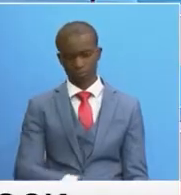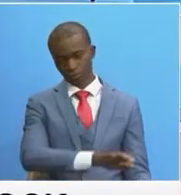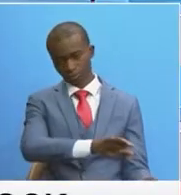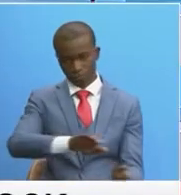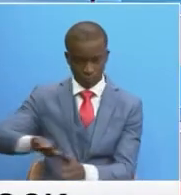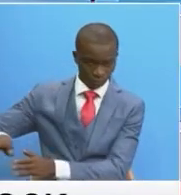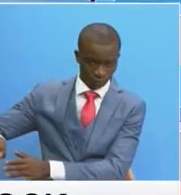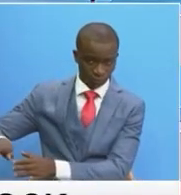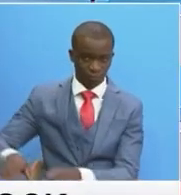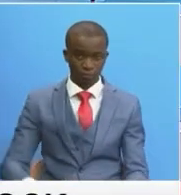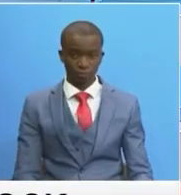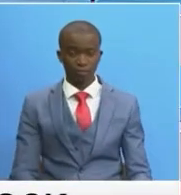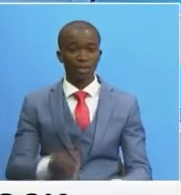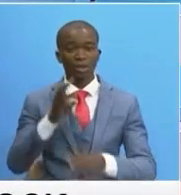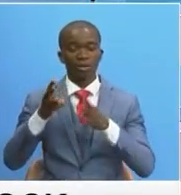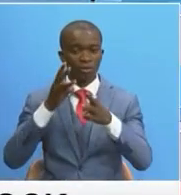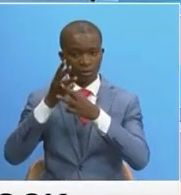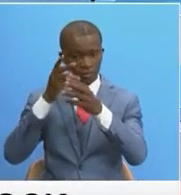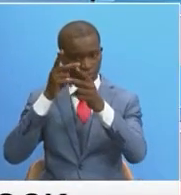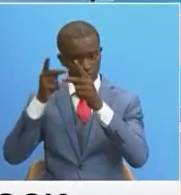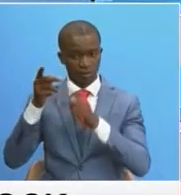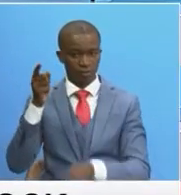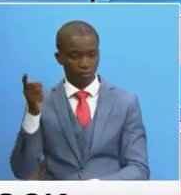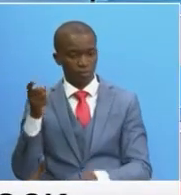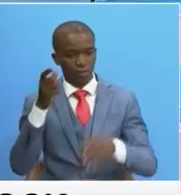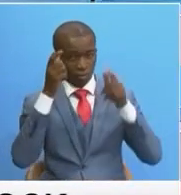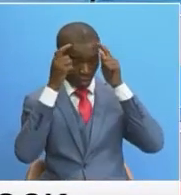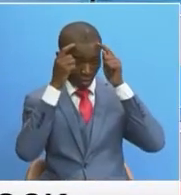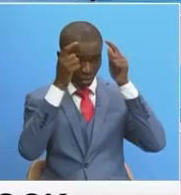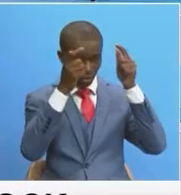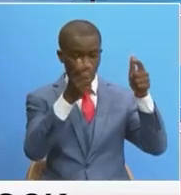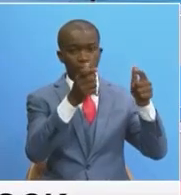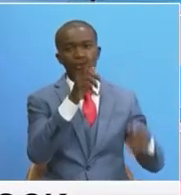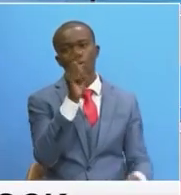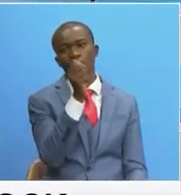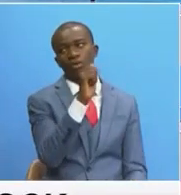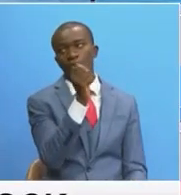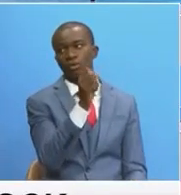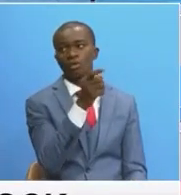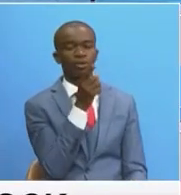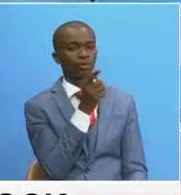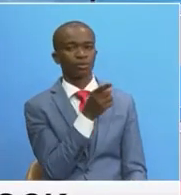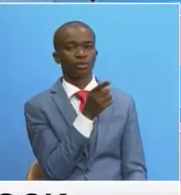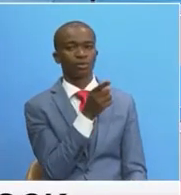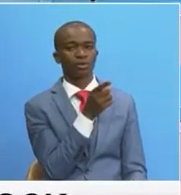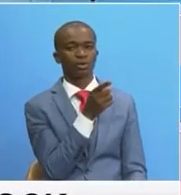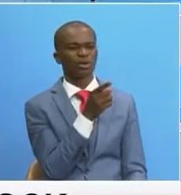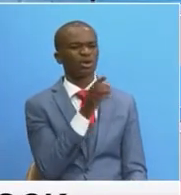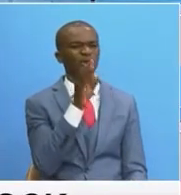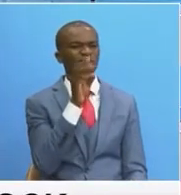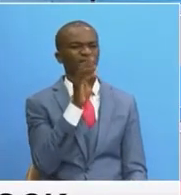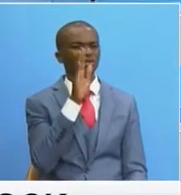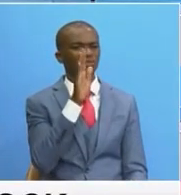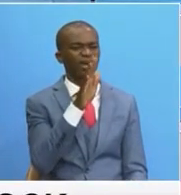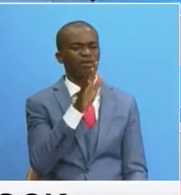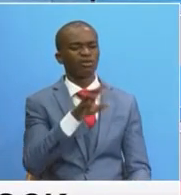Also on the segment, World Vision Zambia has handed over refurbished ablution dormitory block for 65